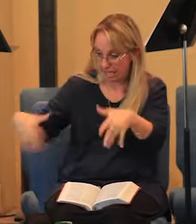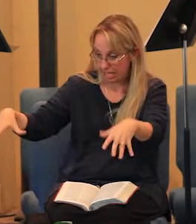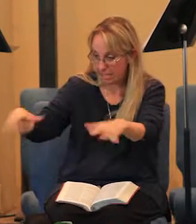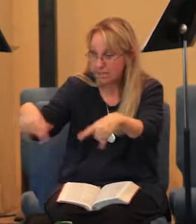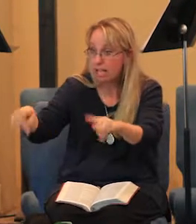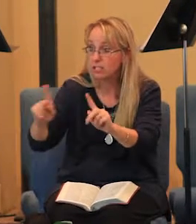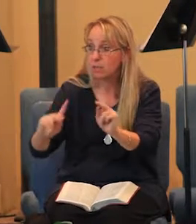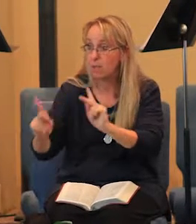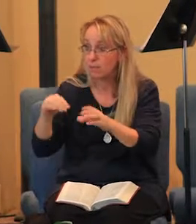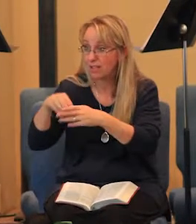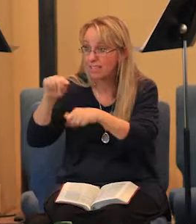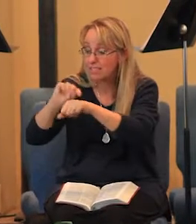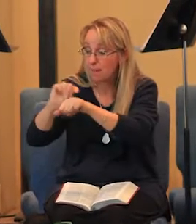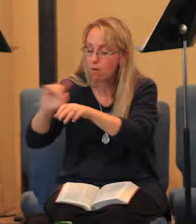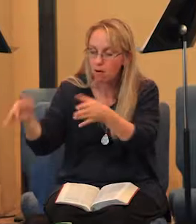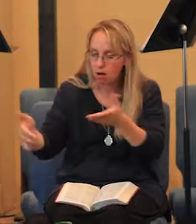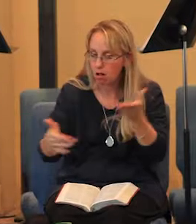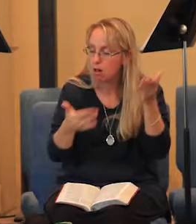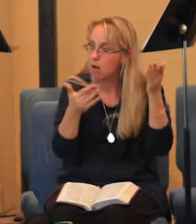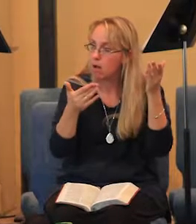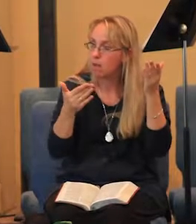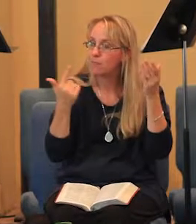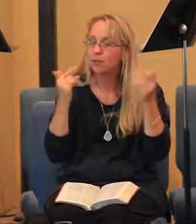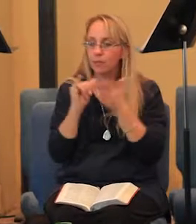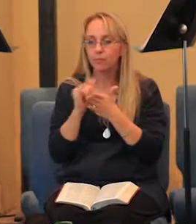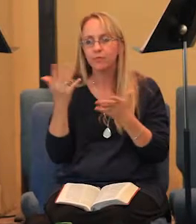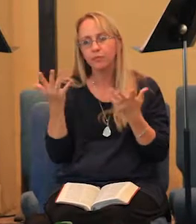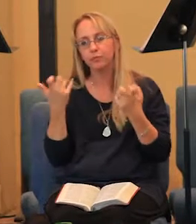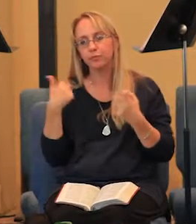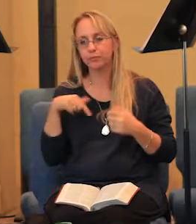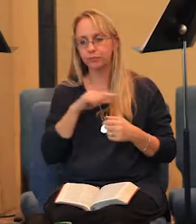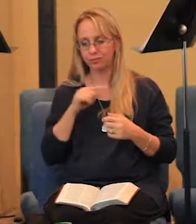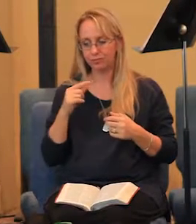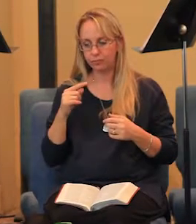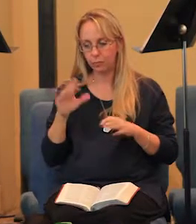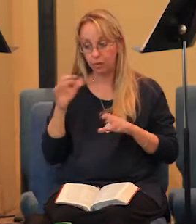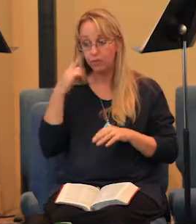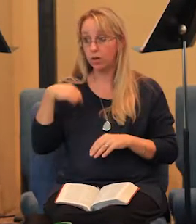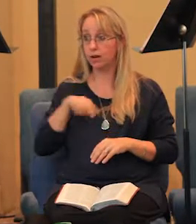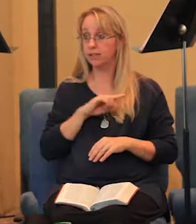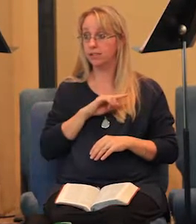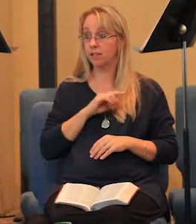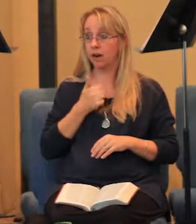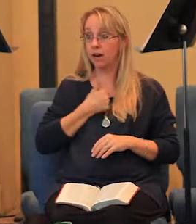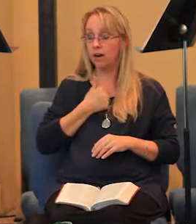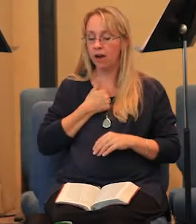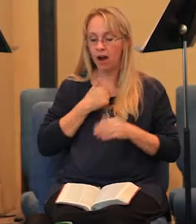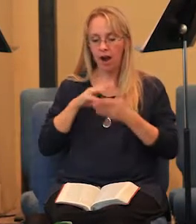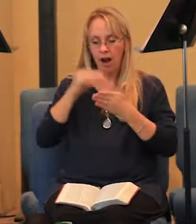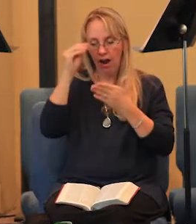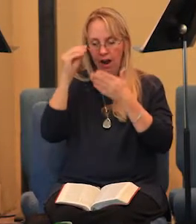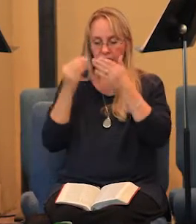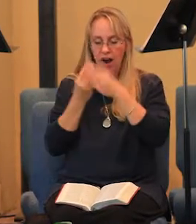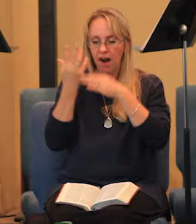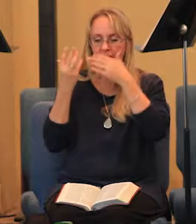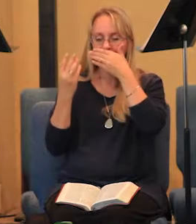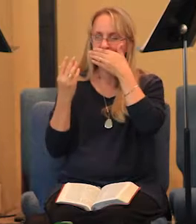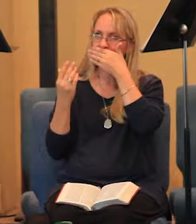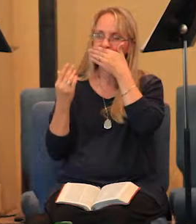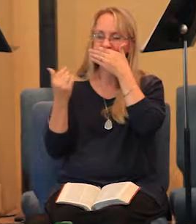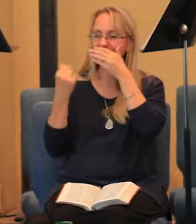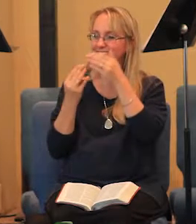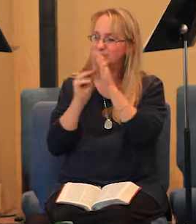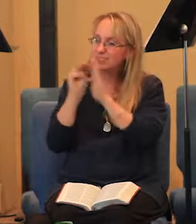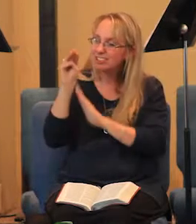these people that are around the temple. That's what I want to do for us. That's what I would do for myself. Is to learn to grow,